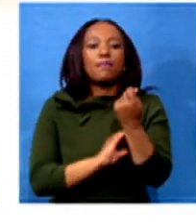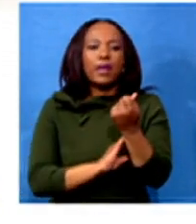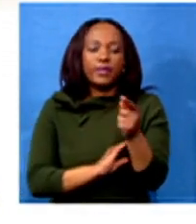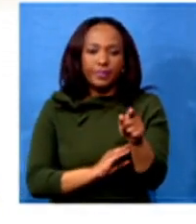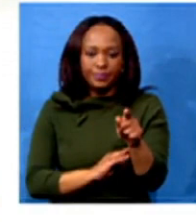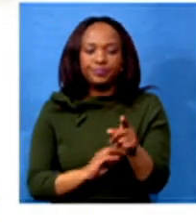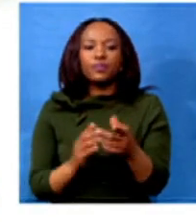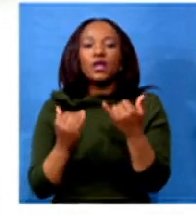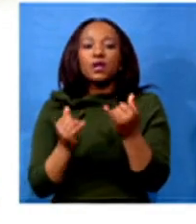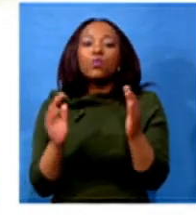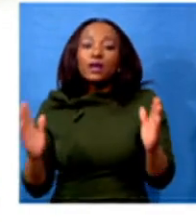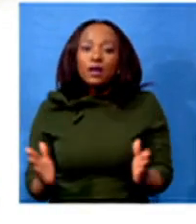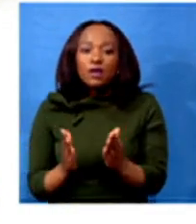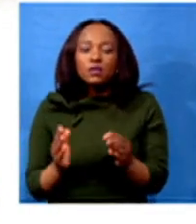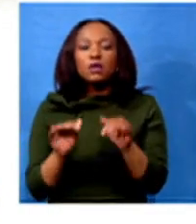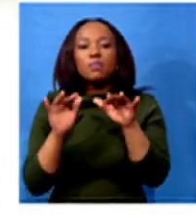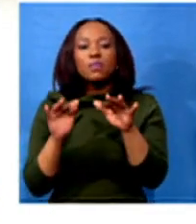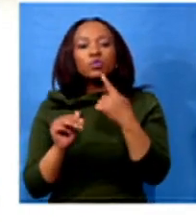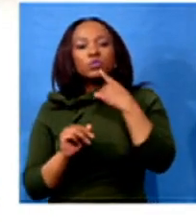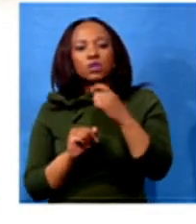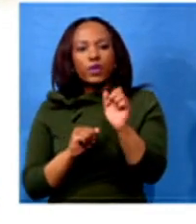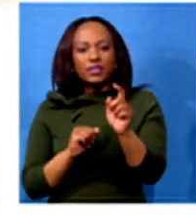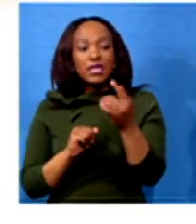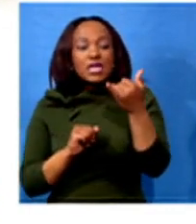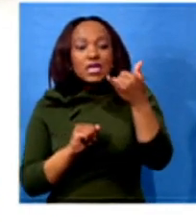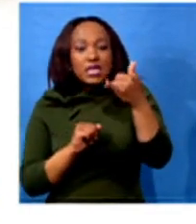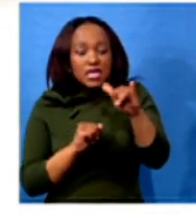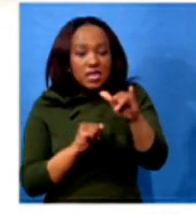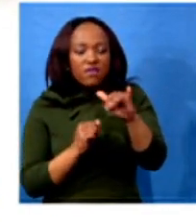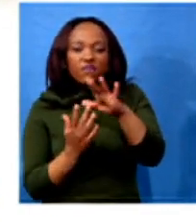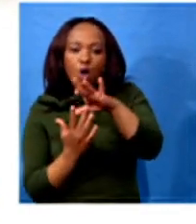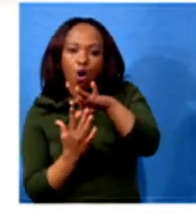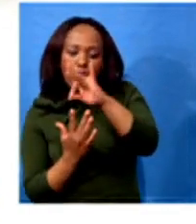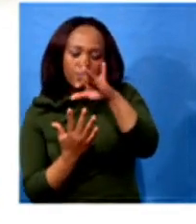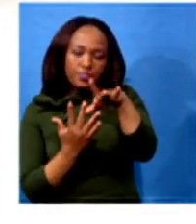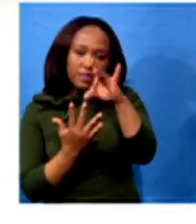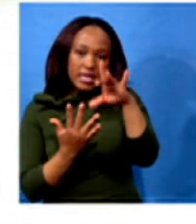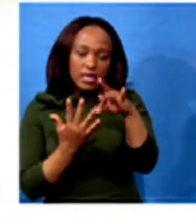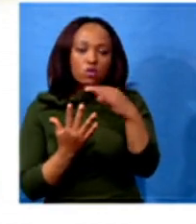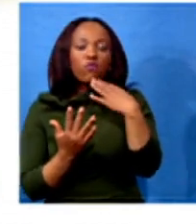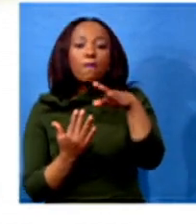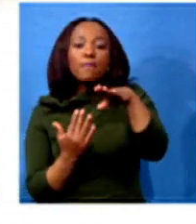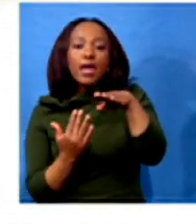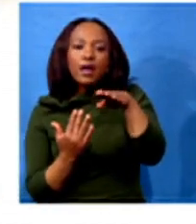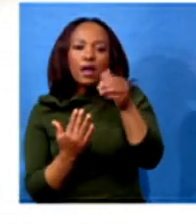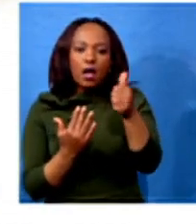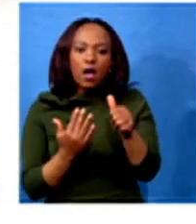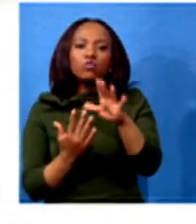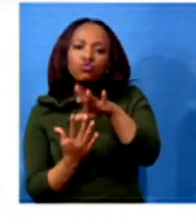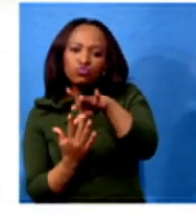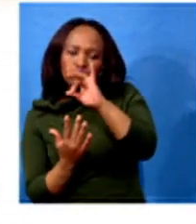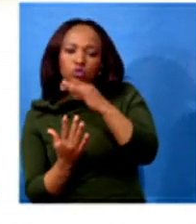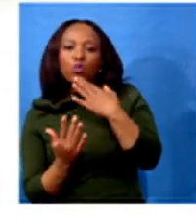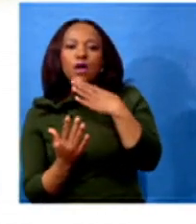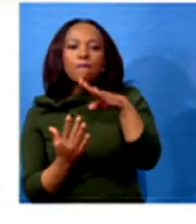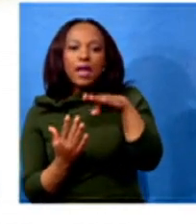Hence, we're encouraging people again to say, if you have an option of a bank account, please rather upload your bank